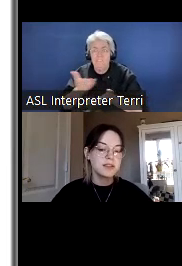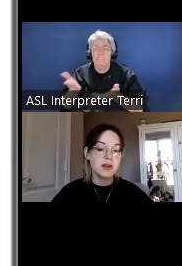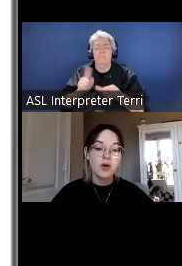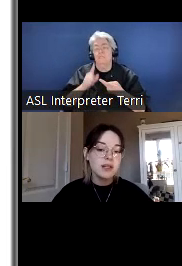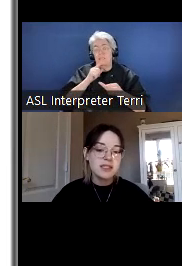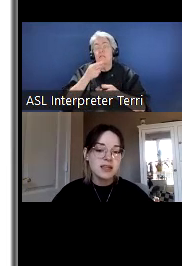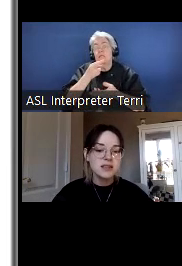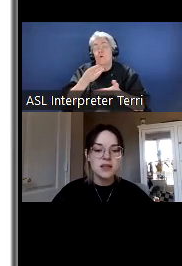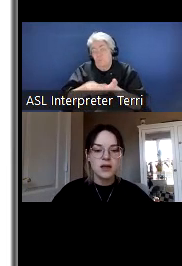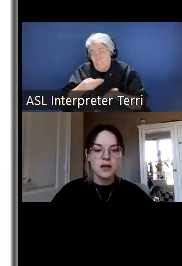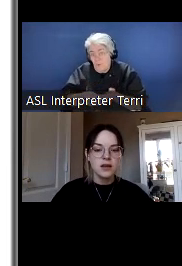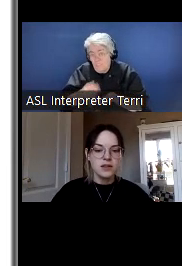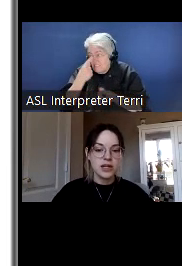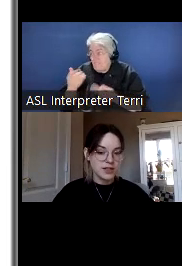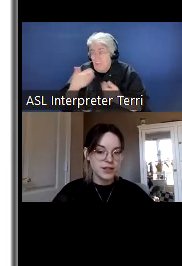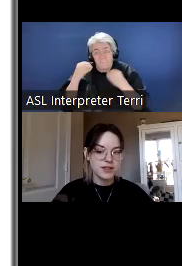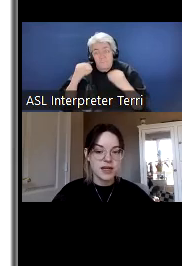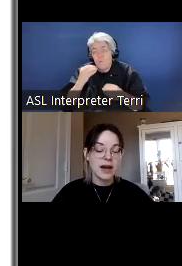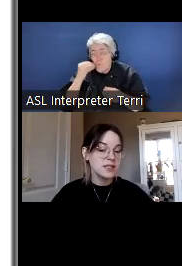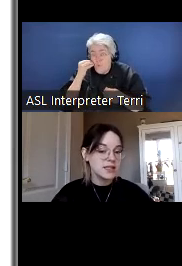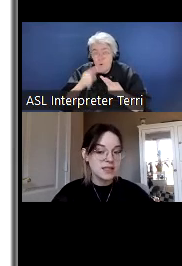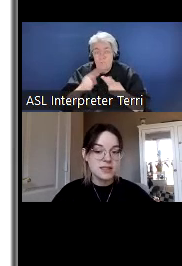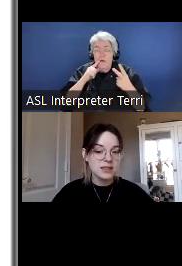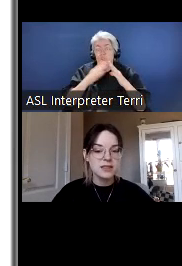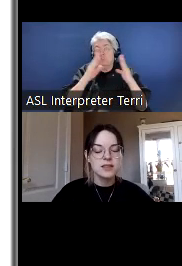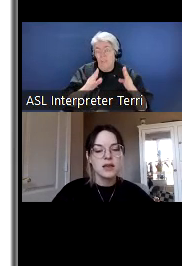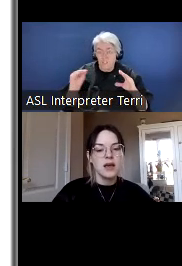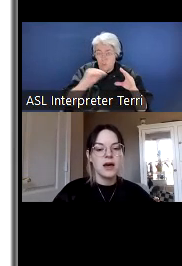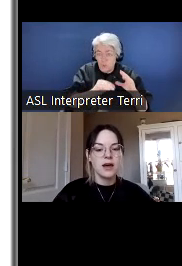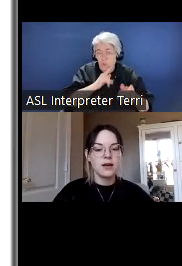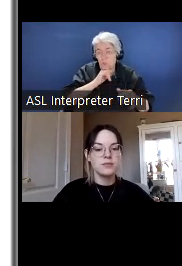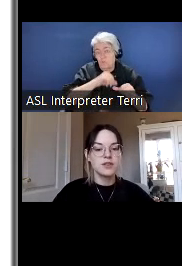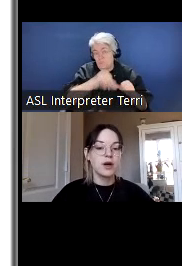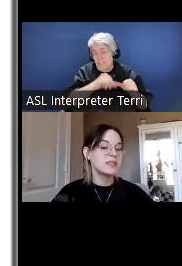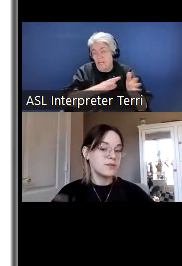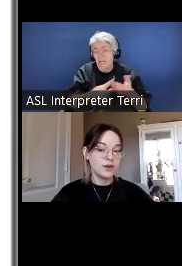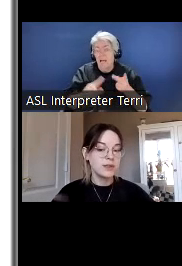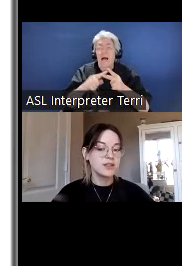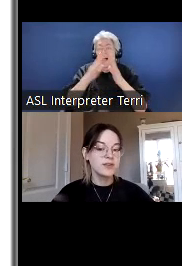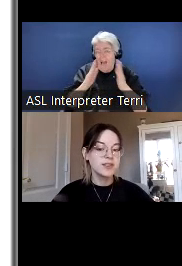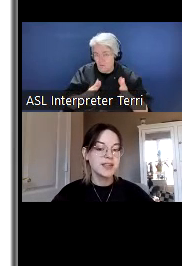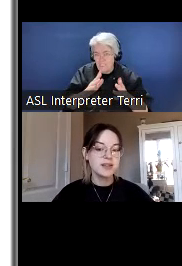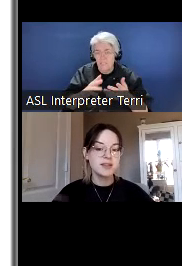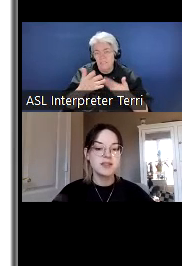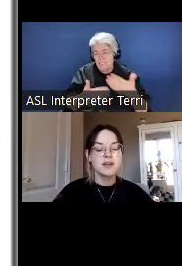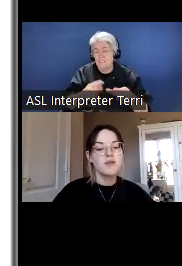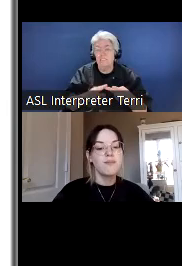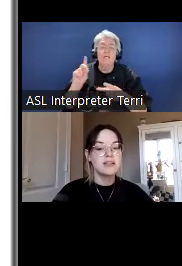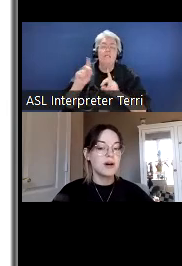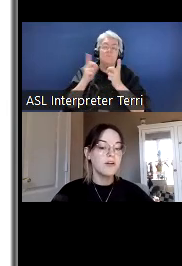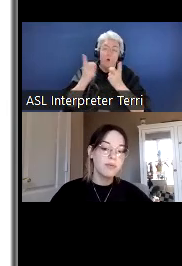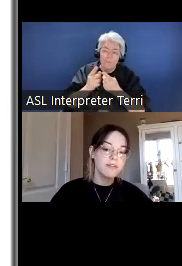folks experiencing homelessness, shelters and housing assistance, departments of human